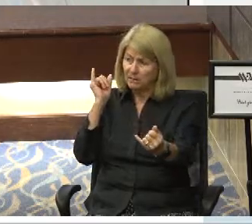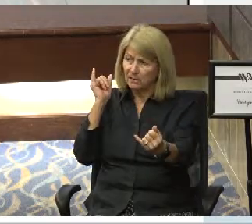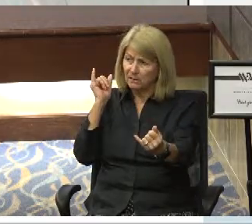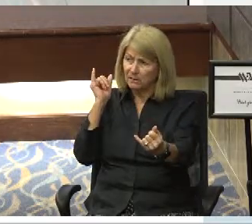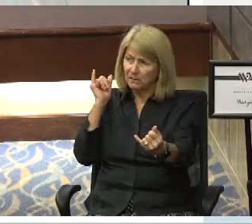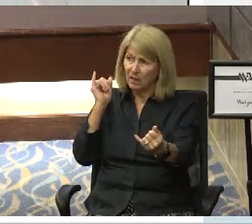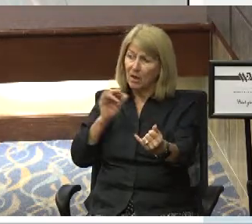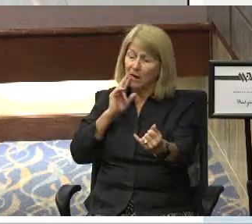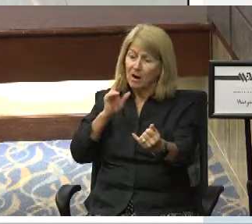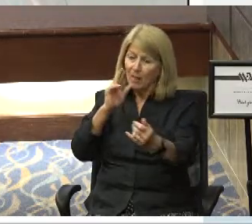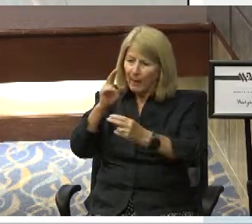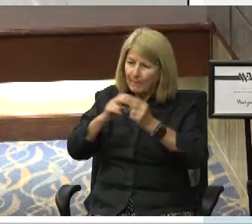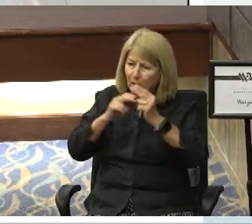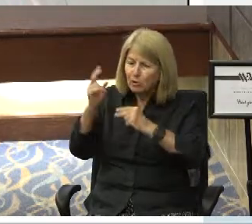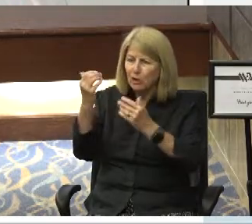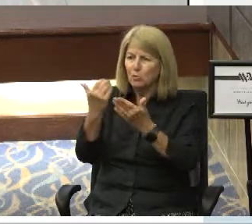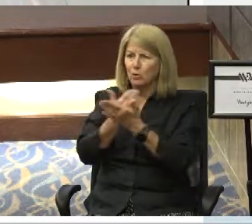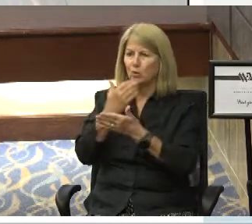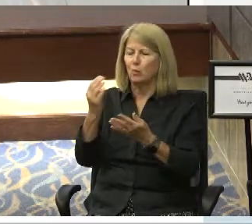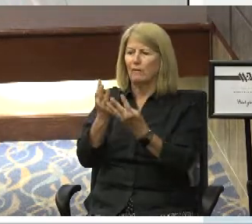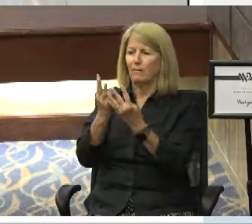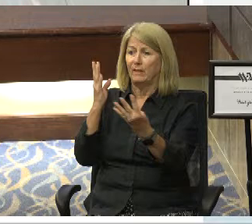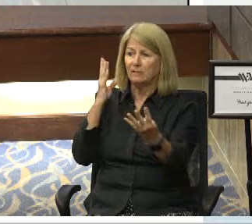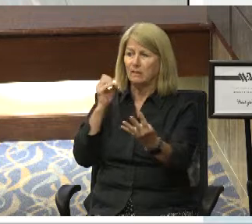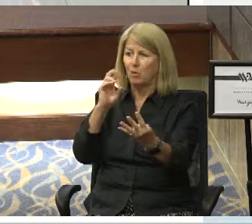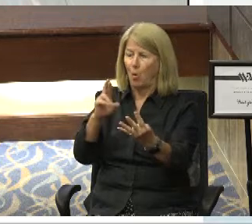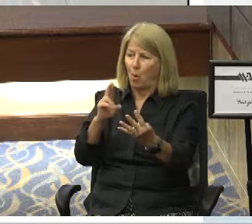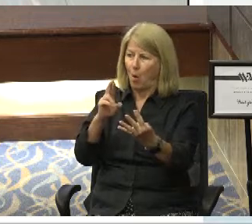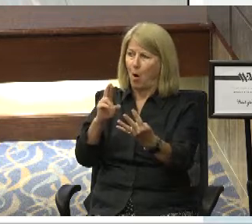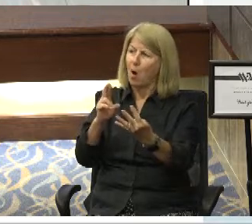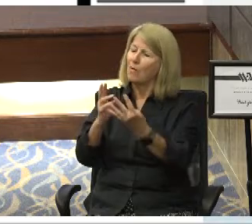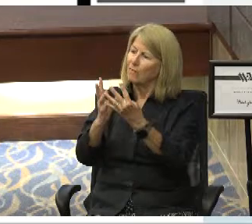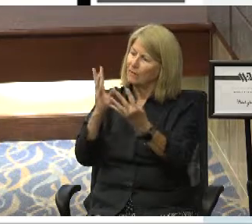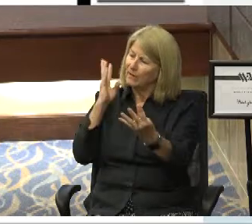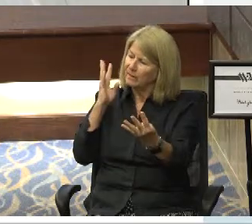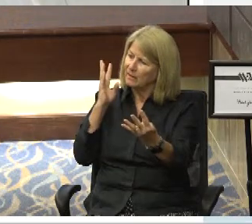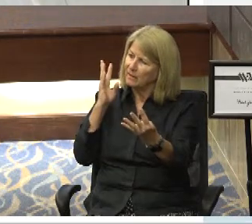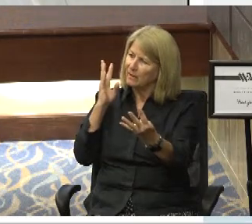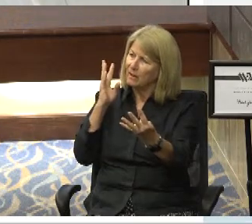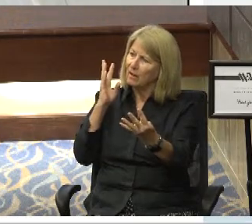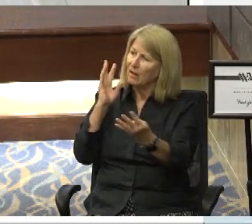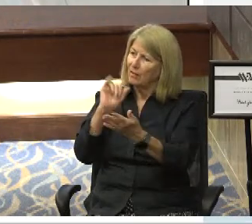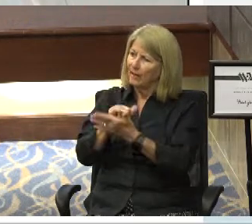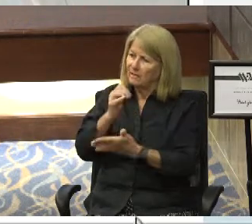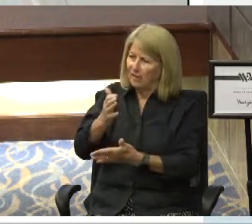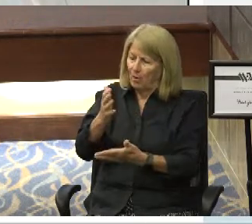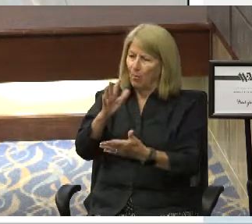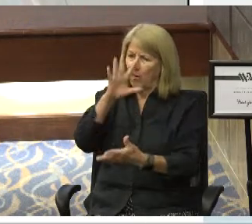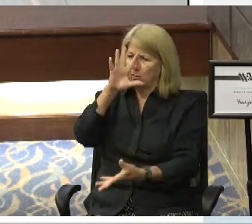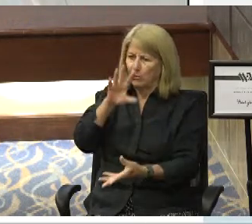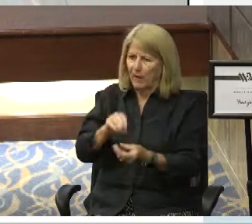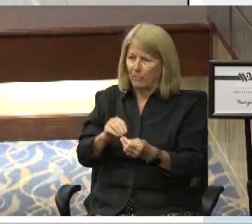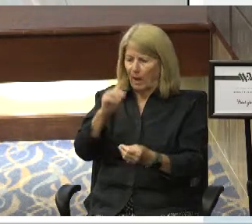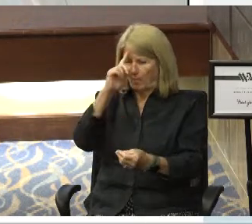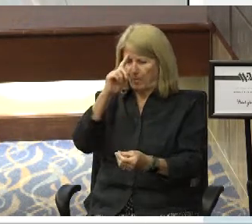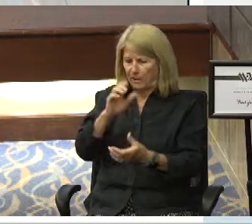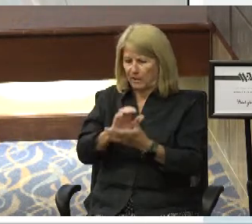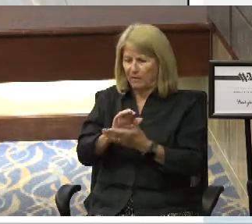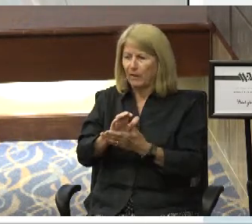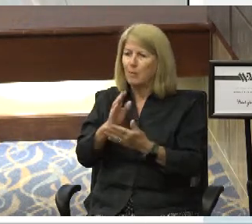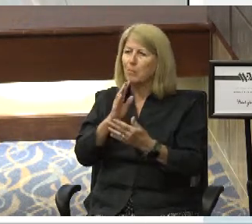are they building new fences, or is there fencing that exists all together? I believe there's privacy